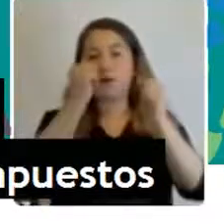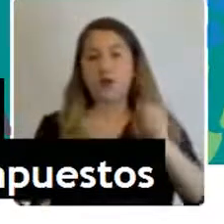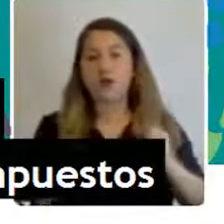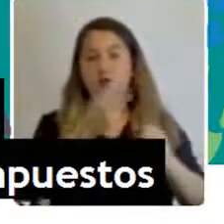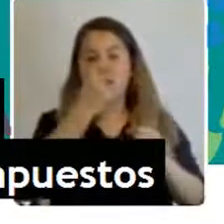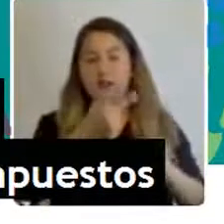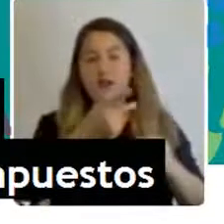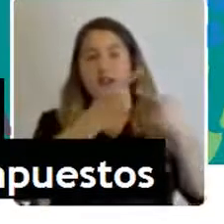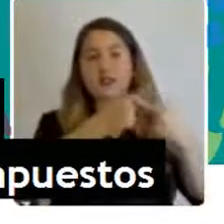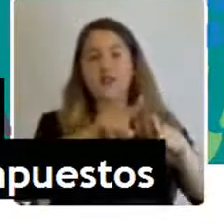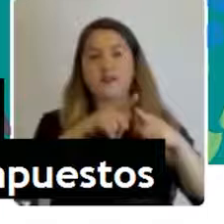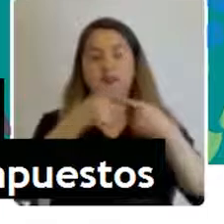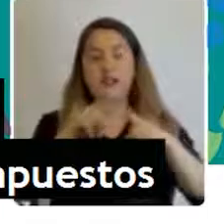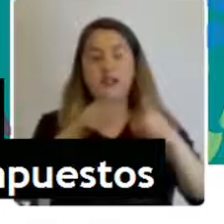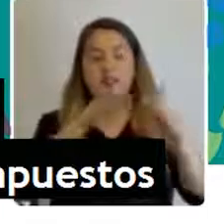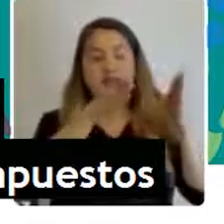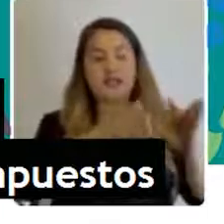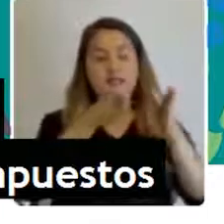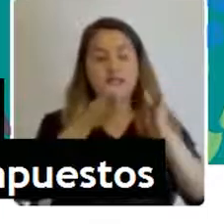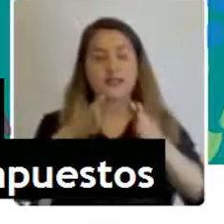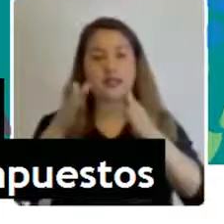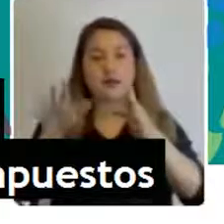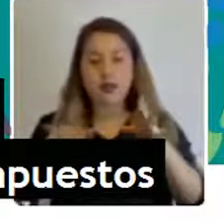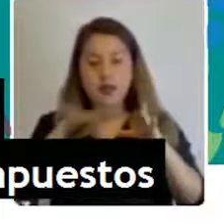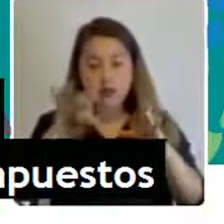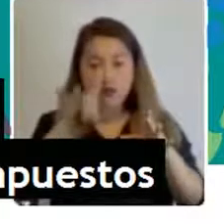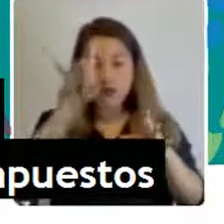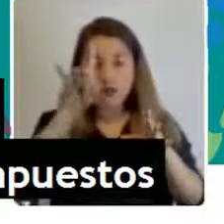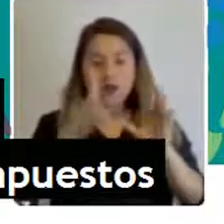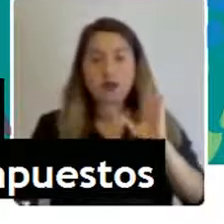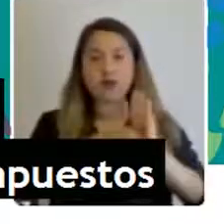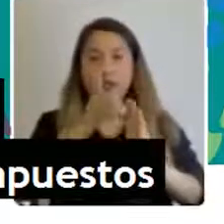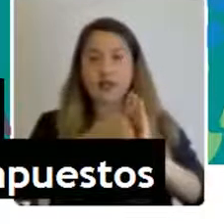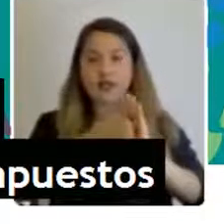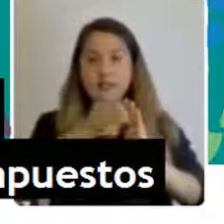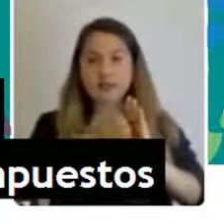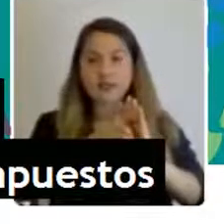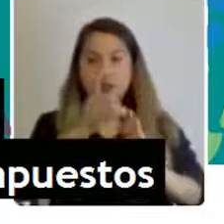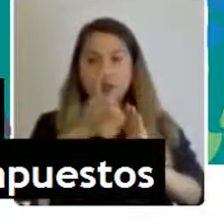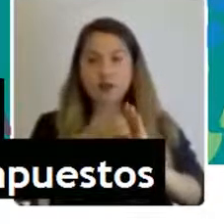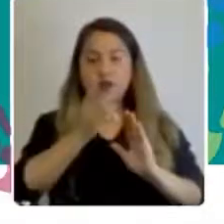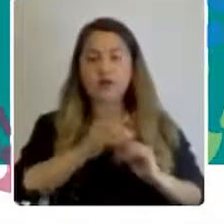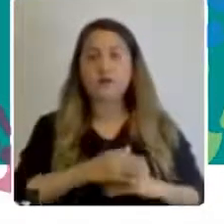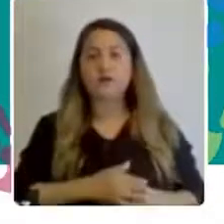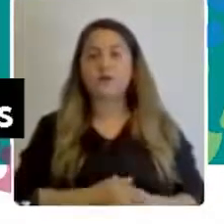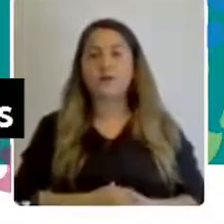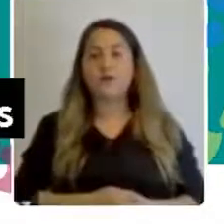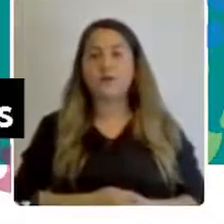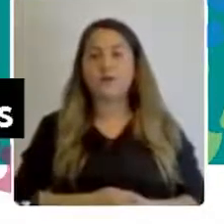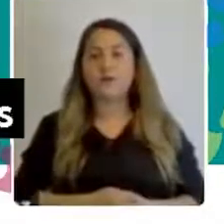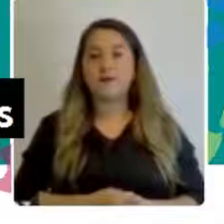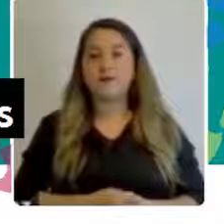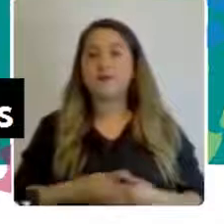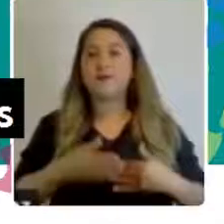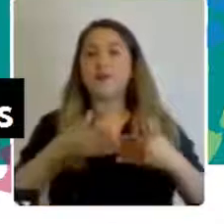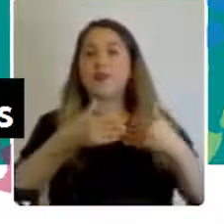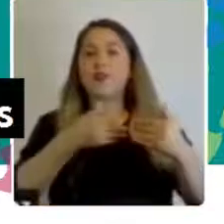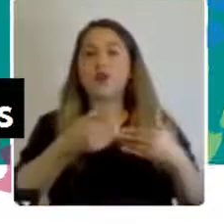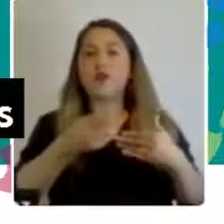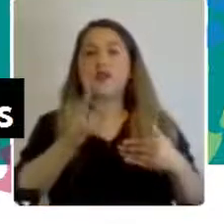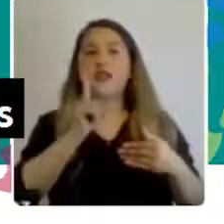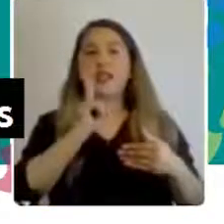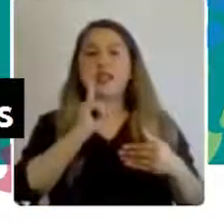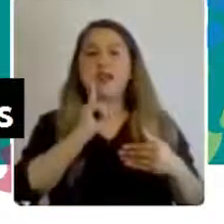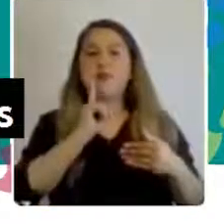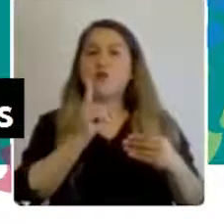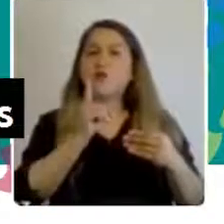from the discovery phases, where we look at many thousands of compounds and selecting several that we